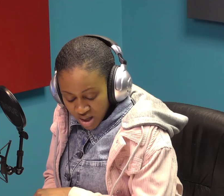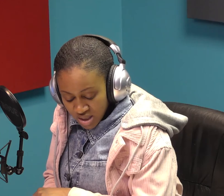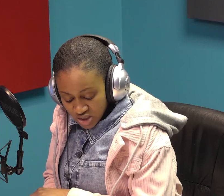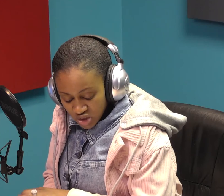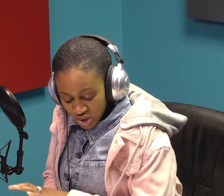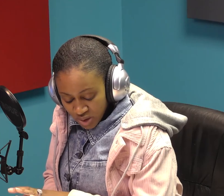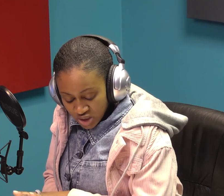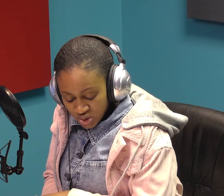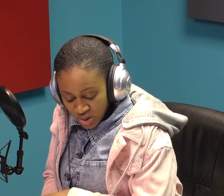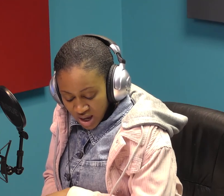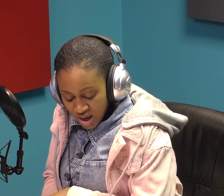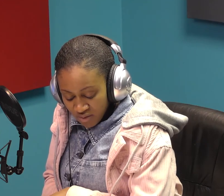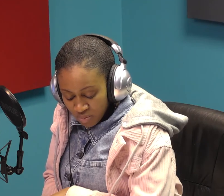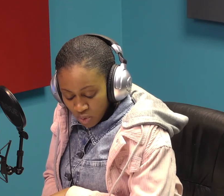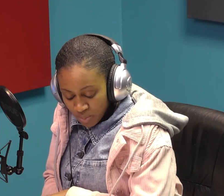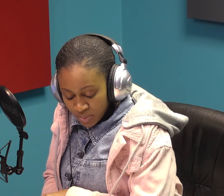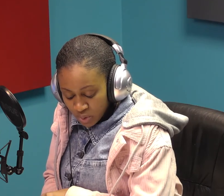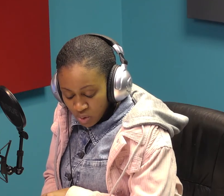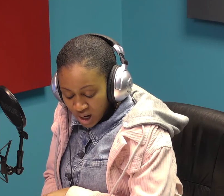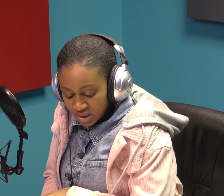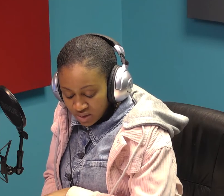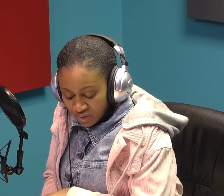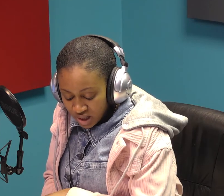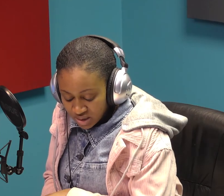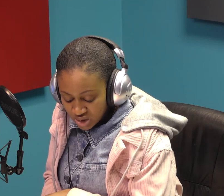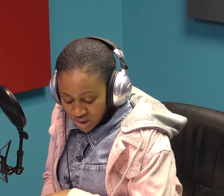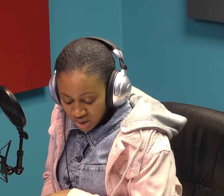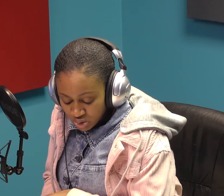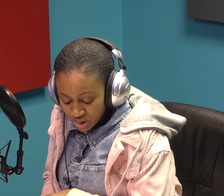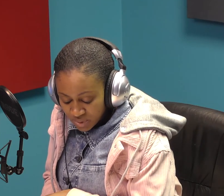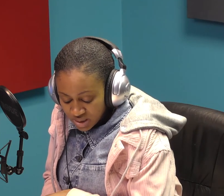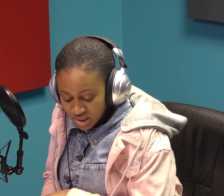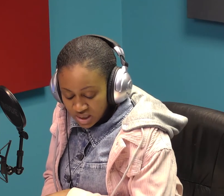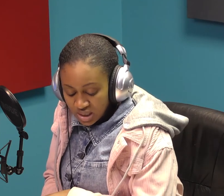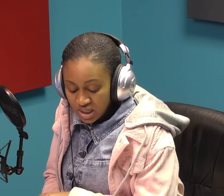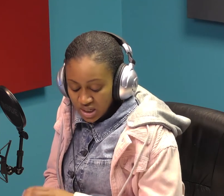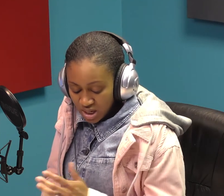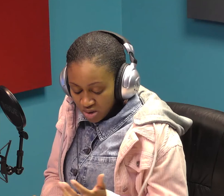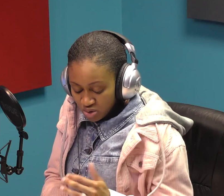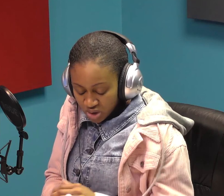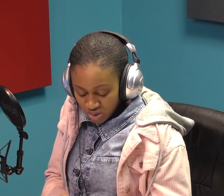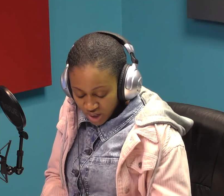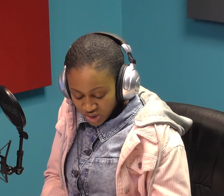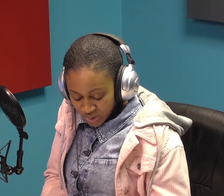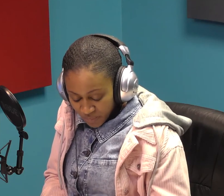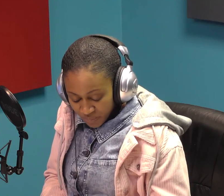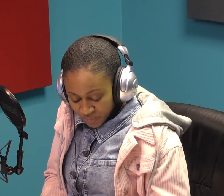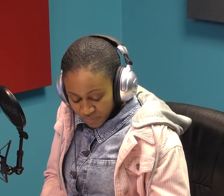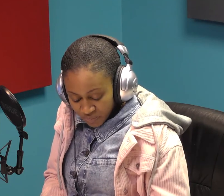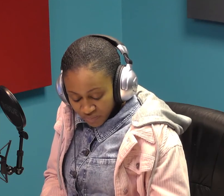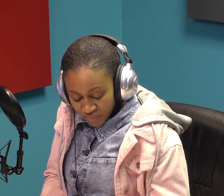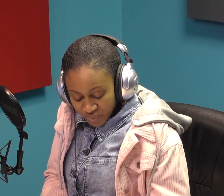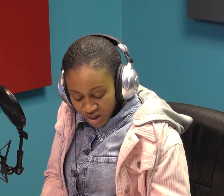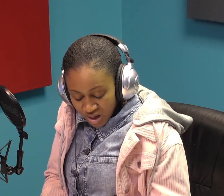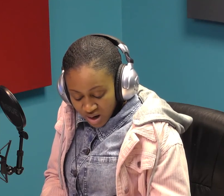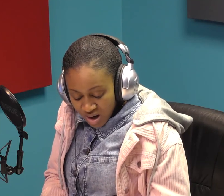In this generation, you have more people who identify as LGBT than any other generation.